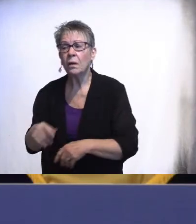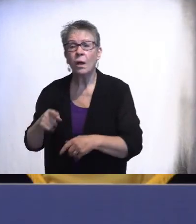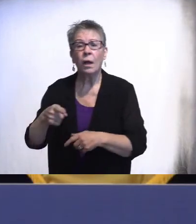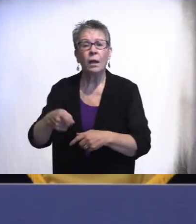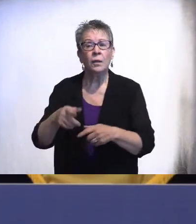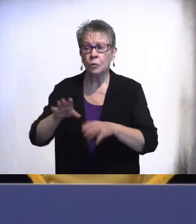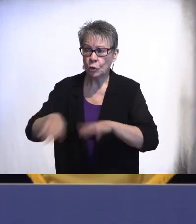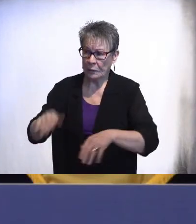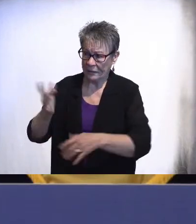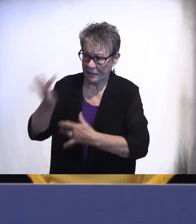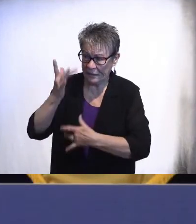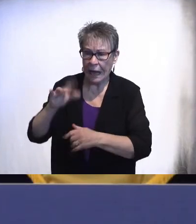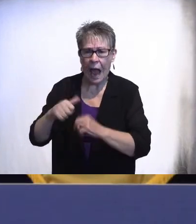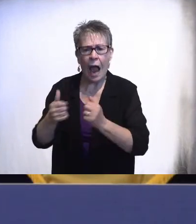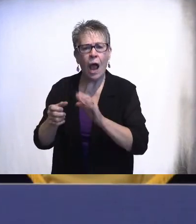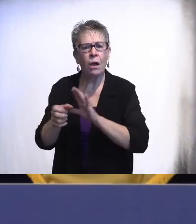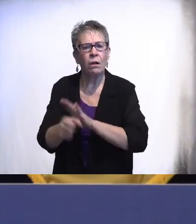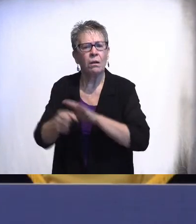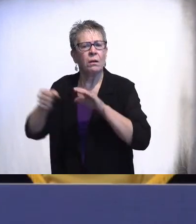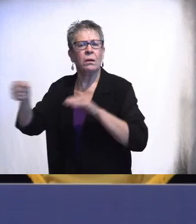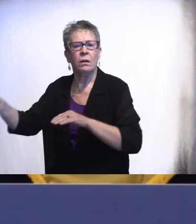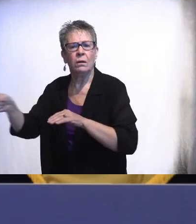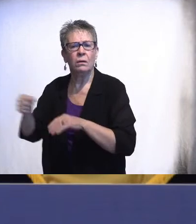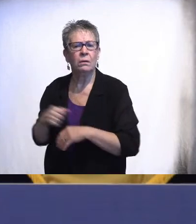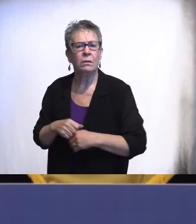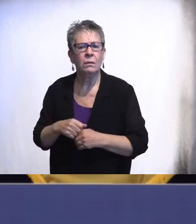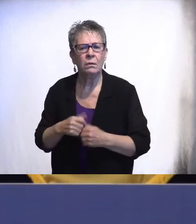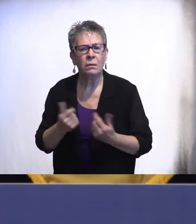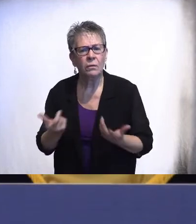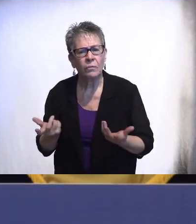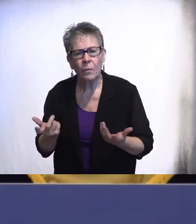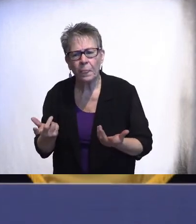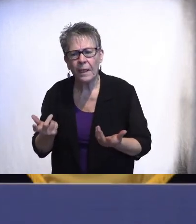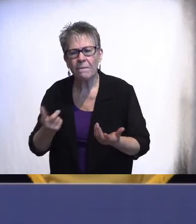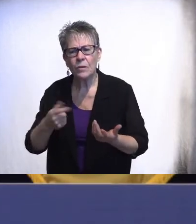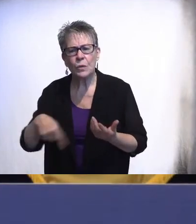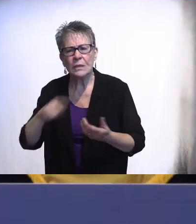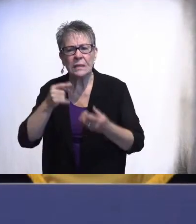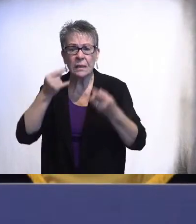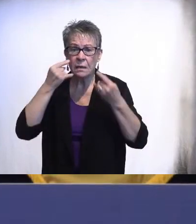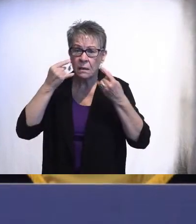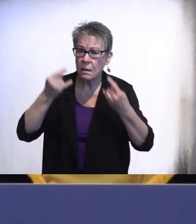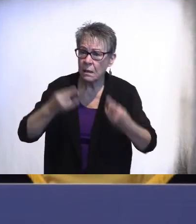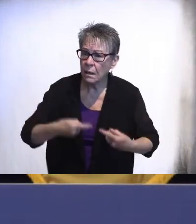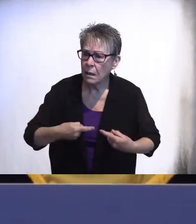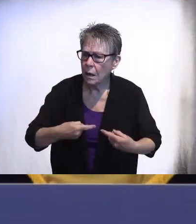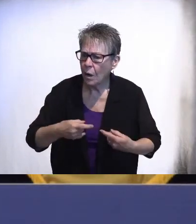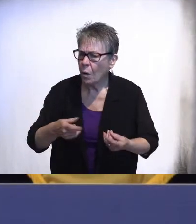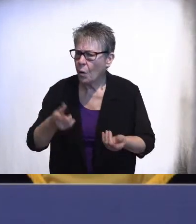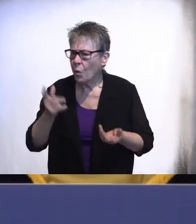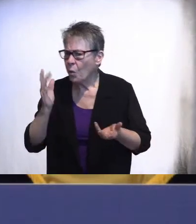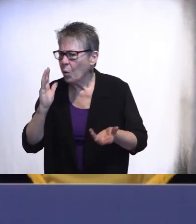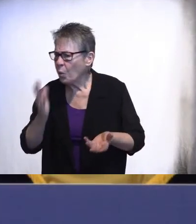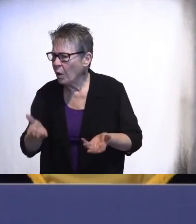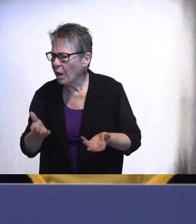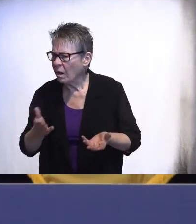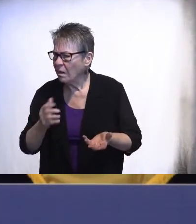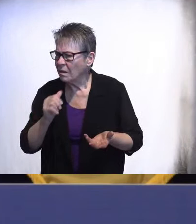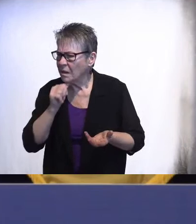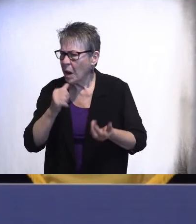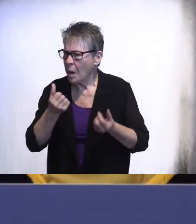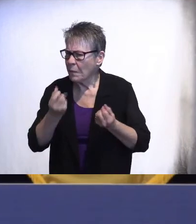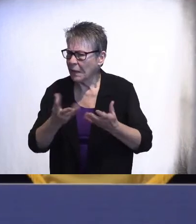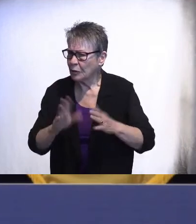You've mentioned vaccine rates as a reason for lifting the mandate, but only 1 in 4 children ages 5 to 11 is fully vaccinated. How is this a